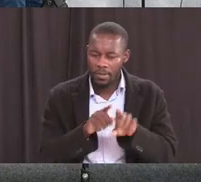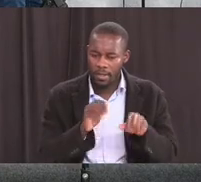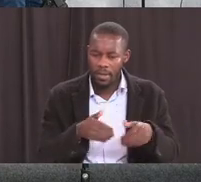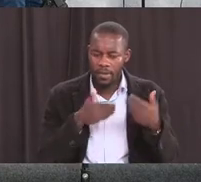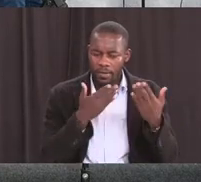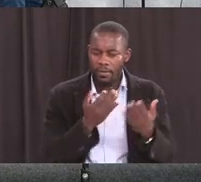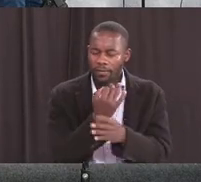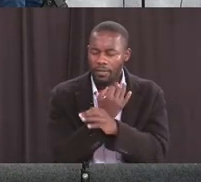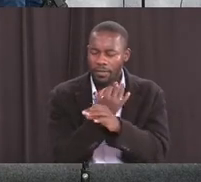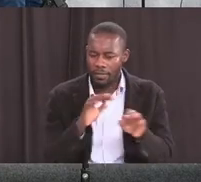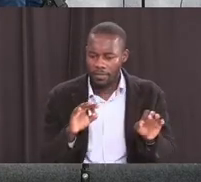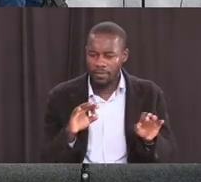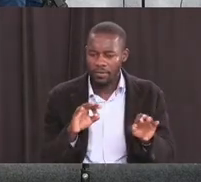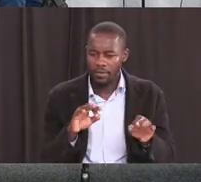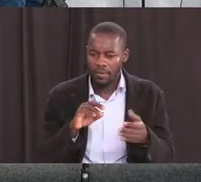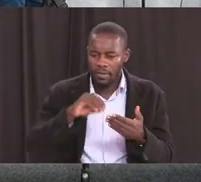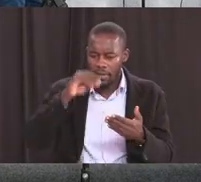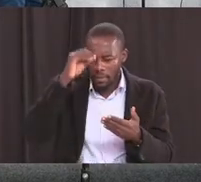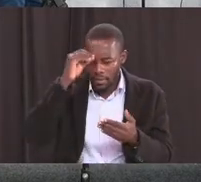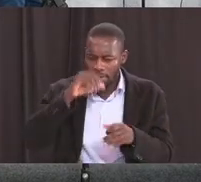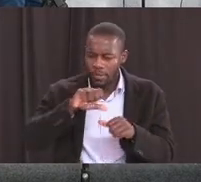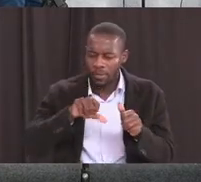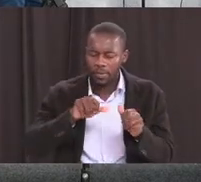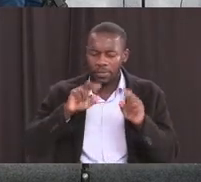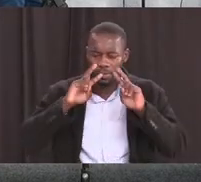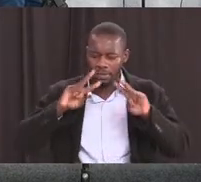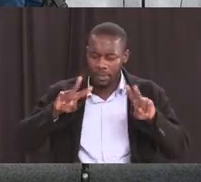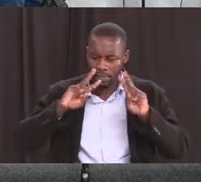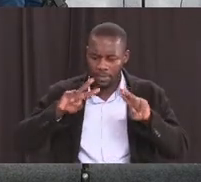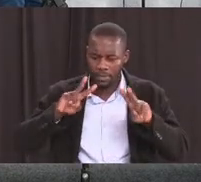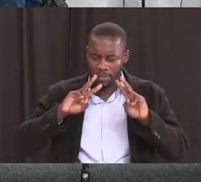that we can live in peace and joy.